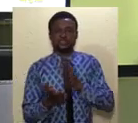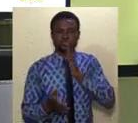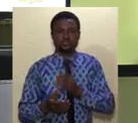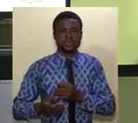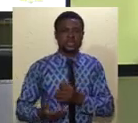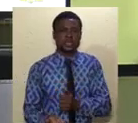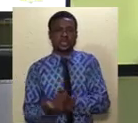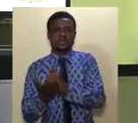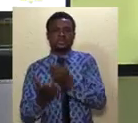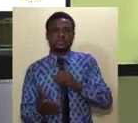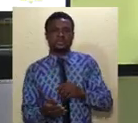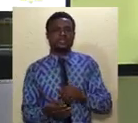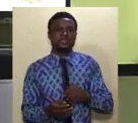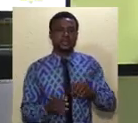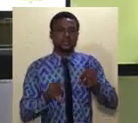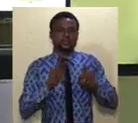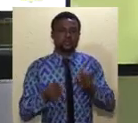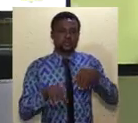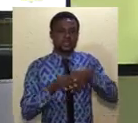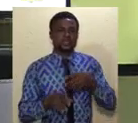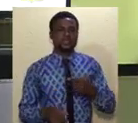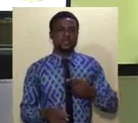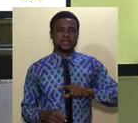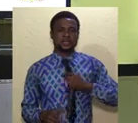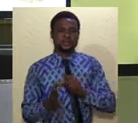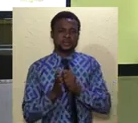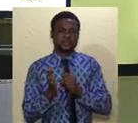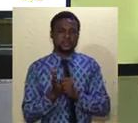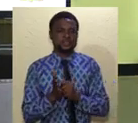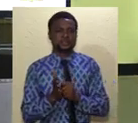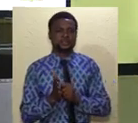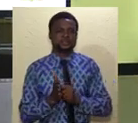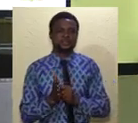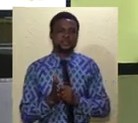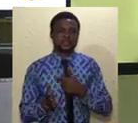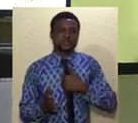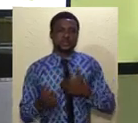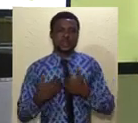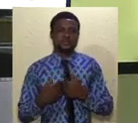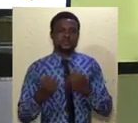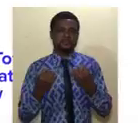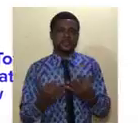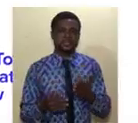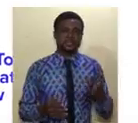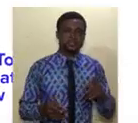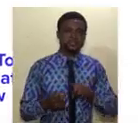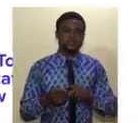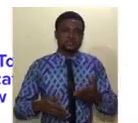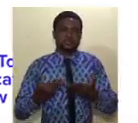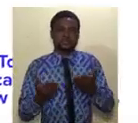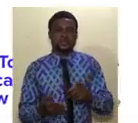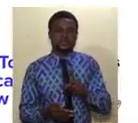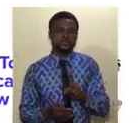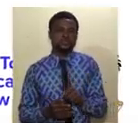it regards to citizens of Lagos State and residents of Lagos State. We have so many things to offer